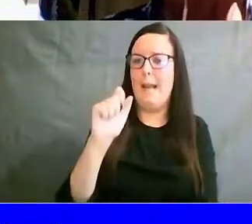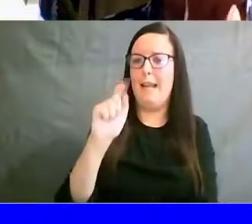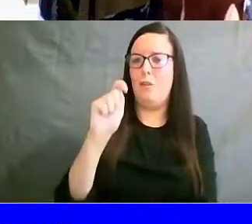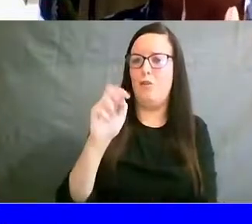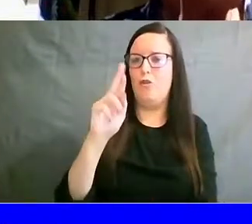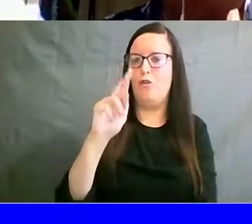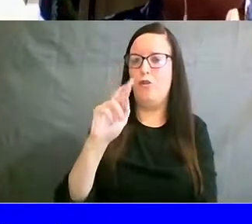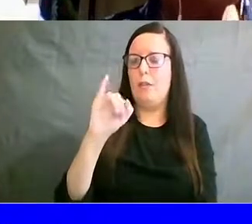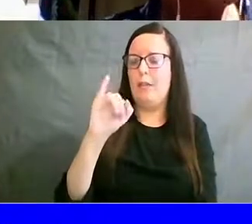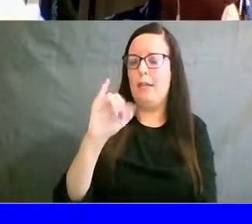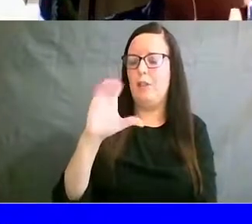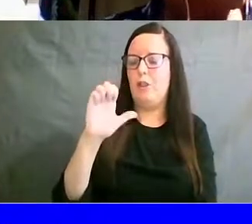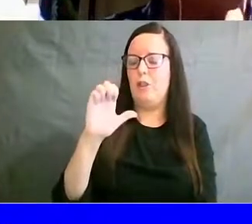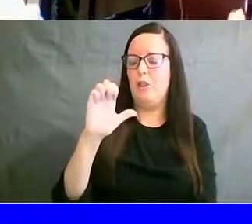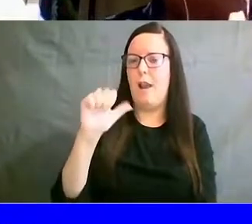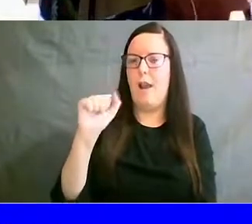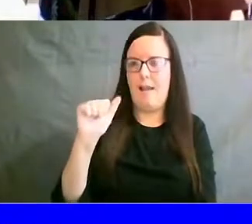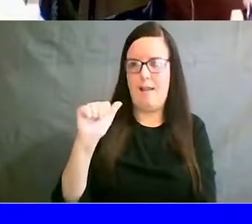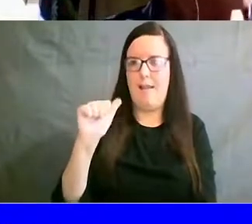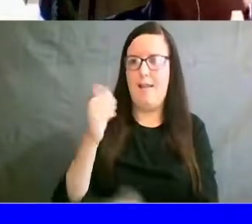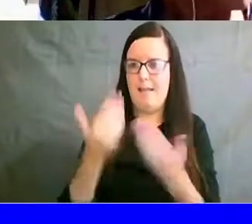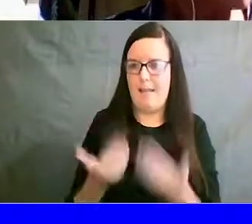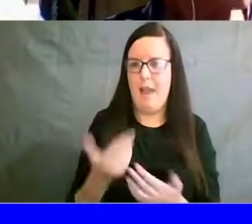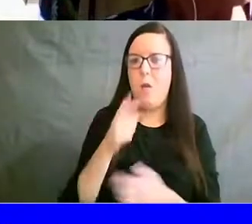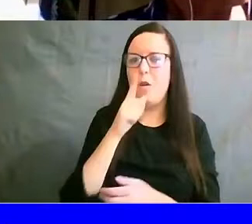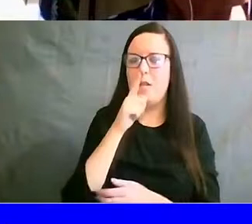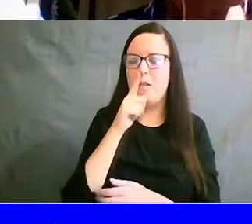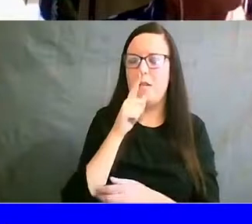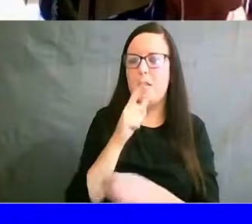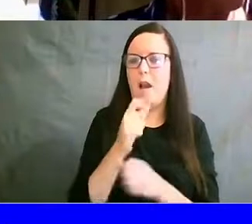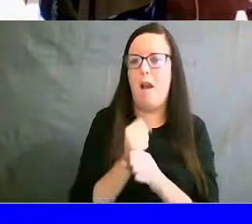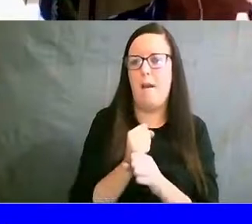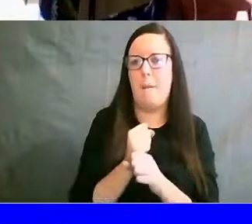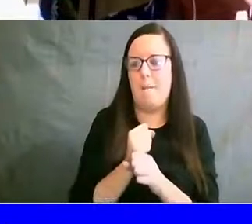going to talk to us